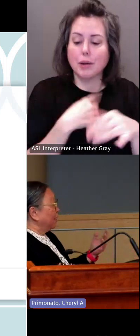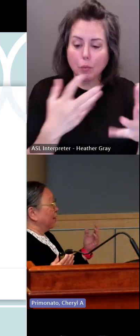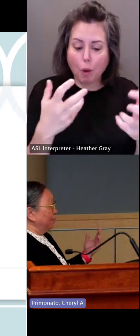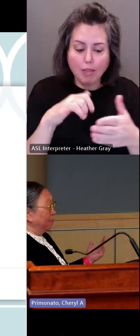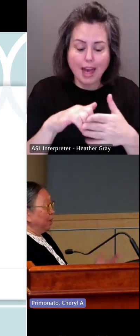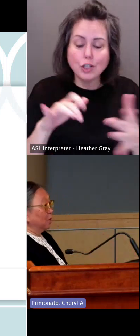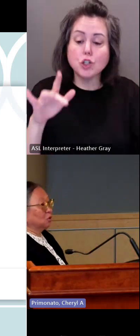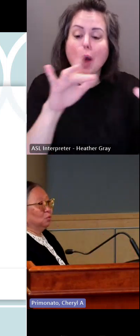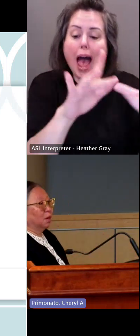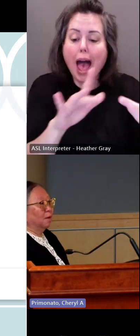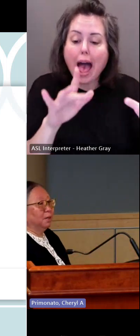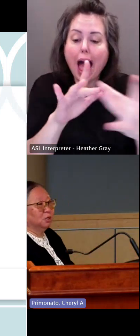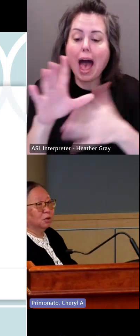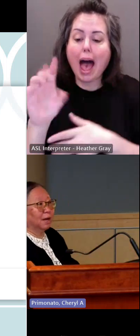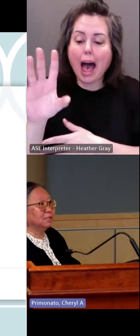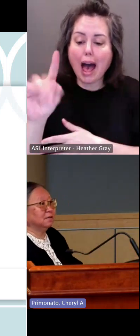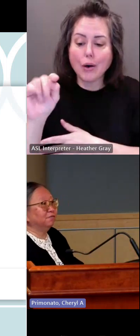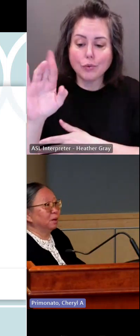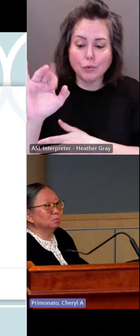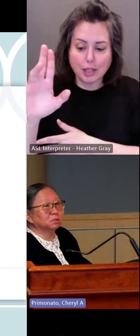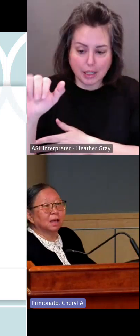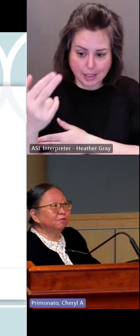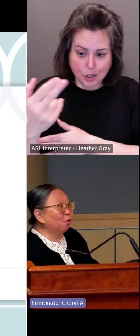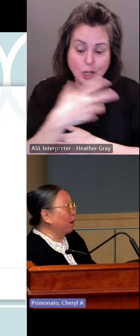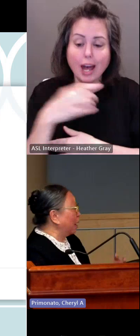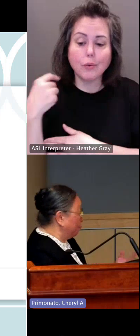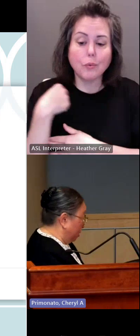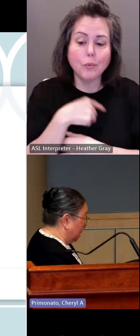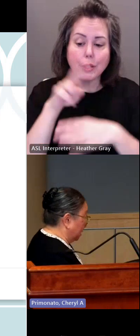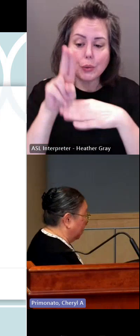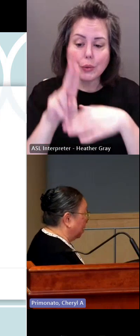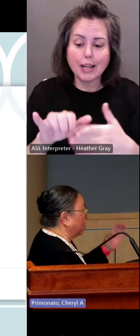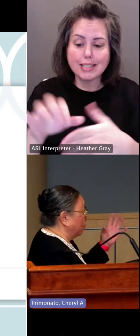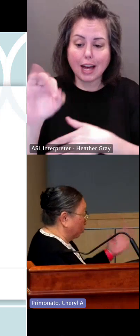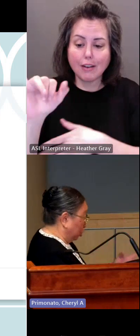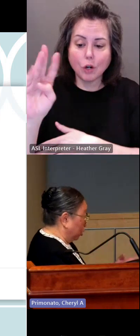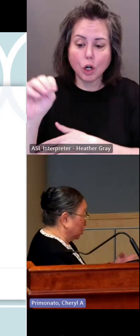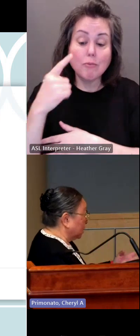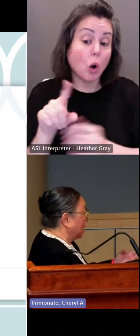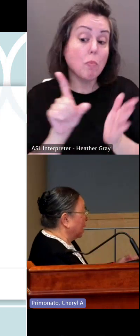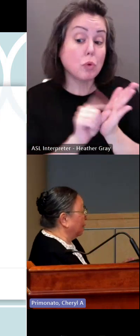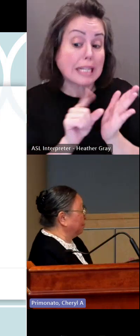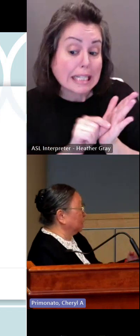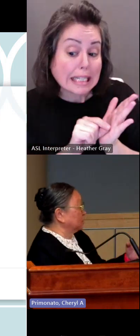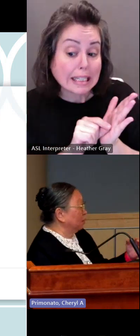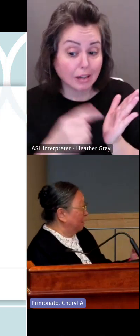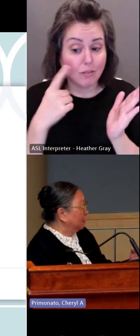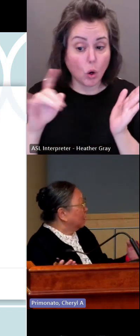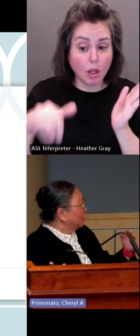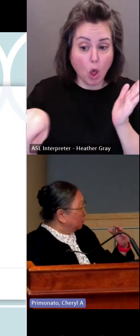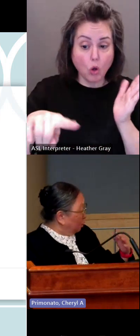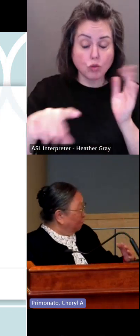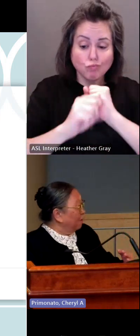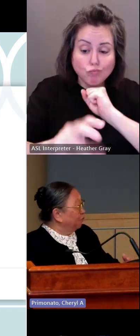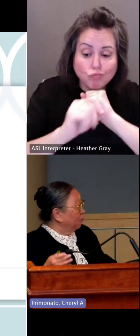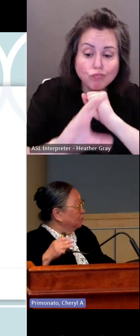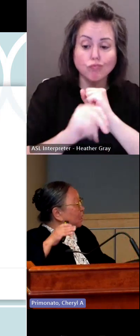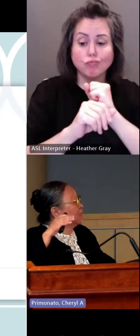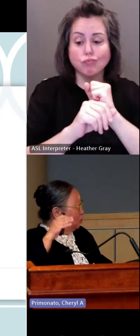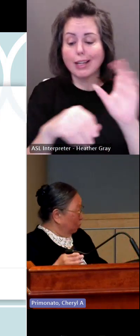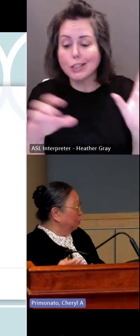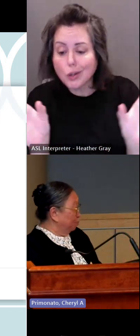outreach. That we also been utilizing firms for our printing of our brochures, because there are many